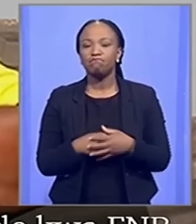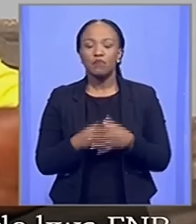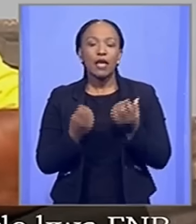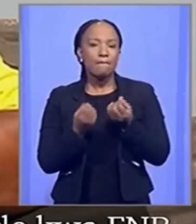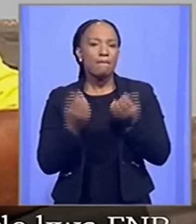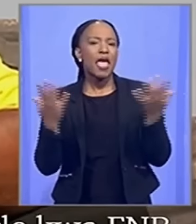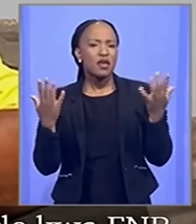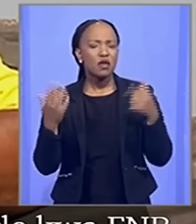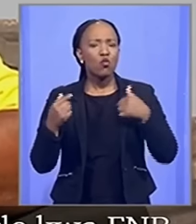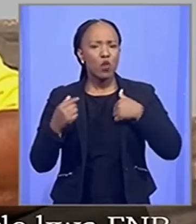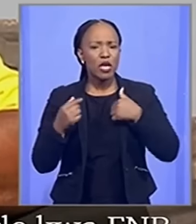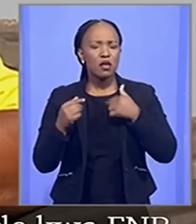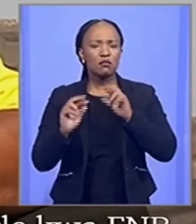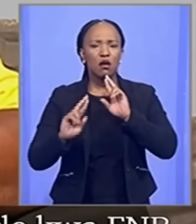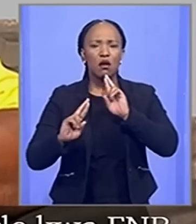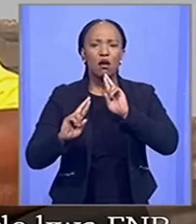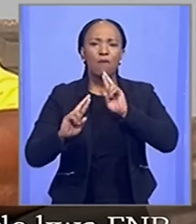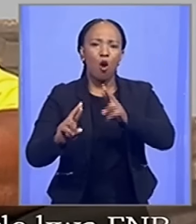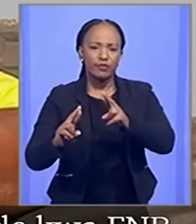to